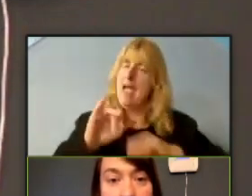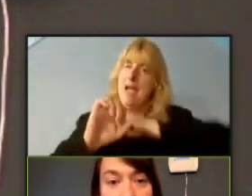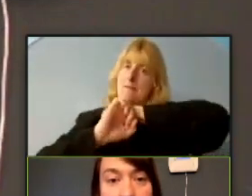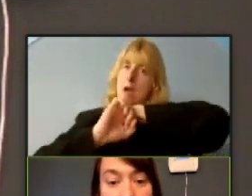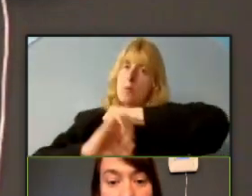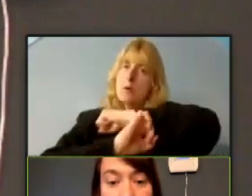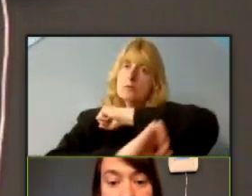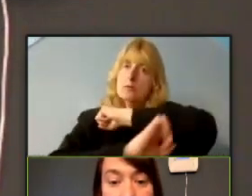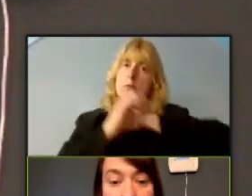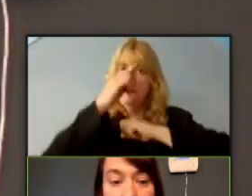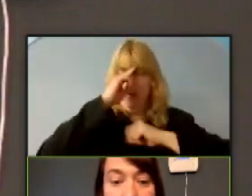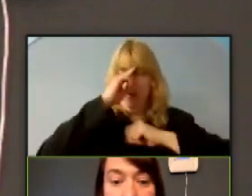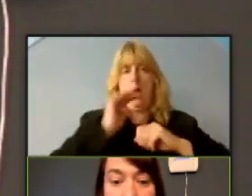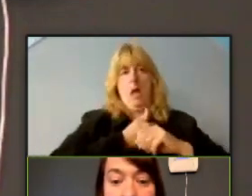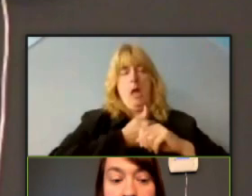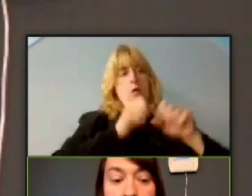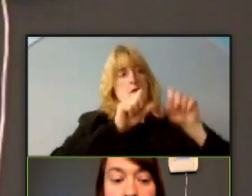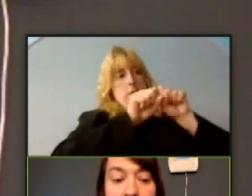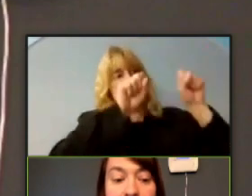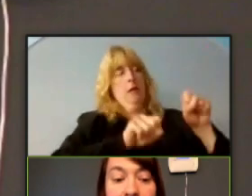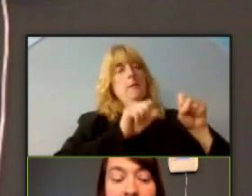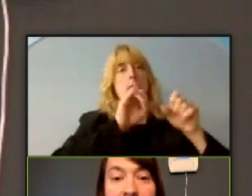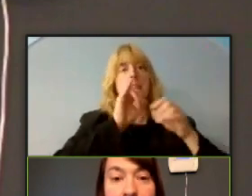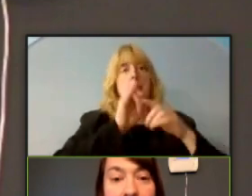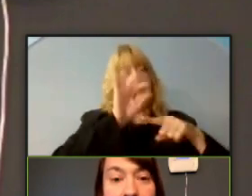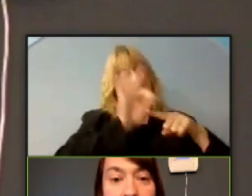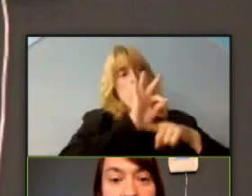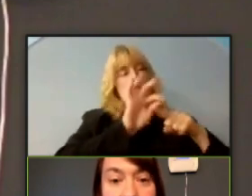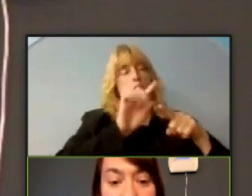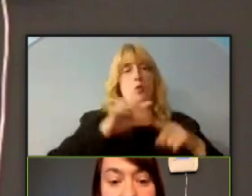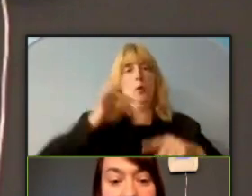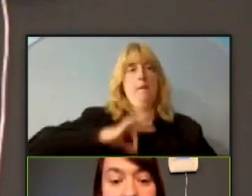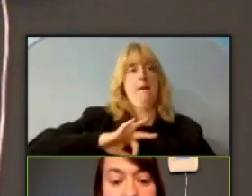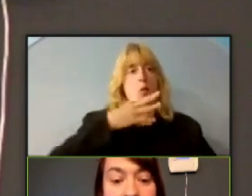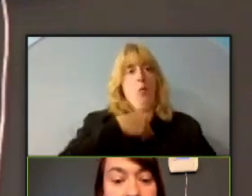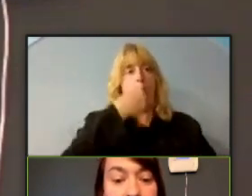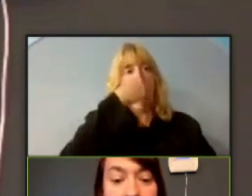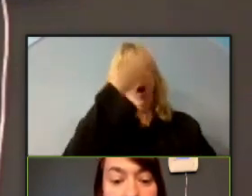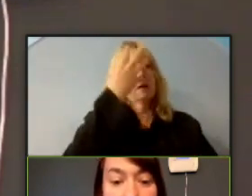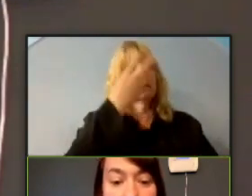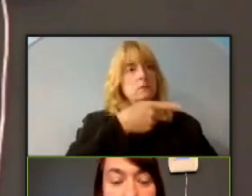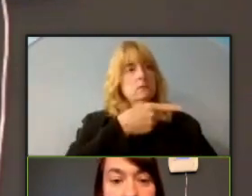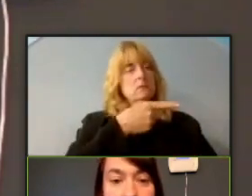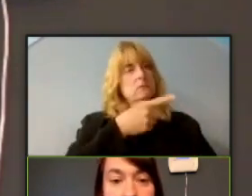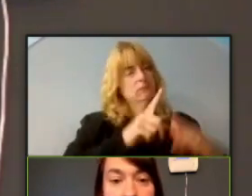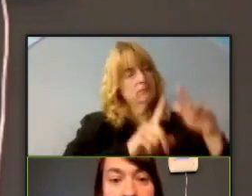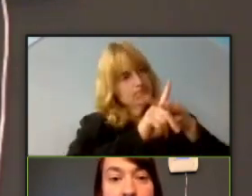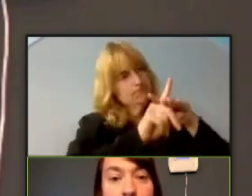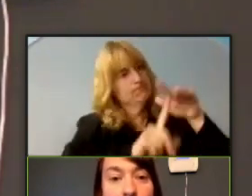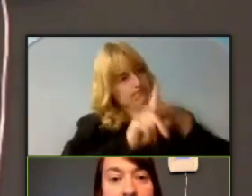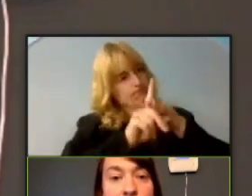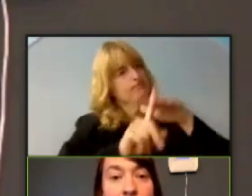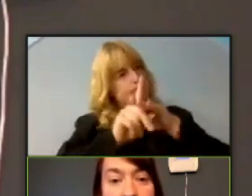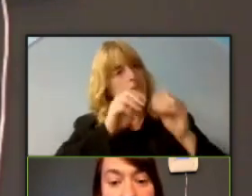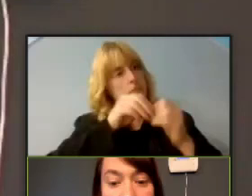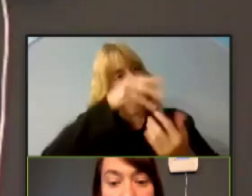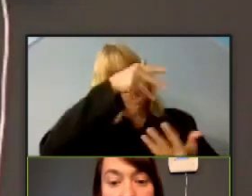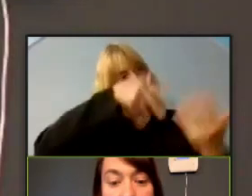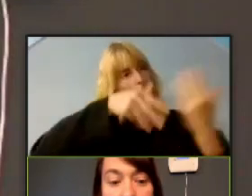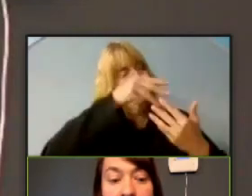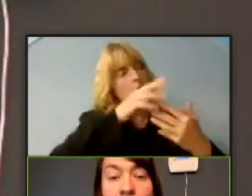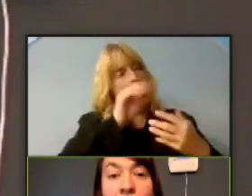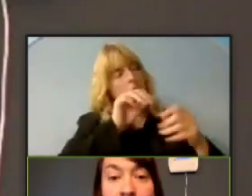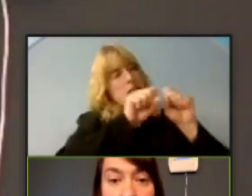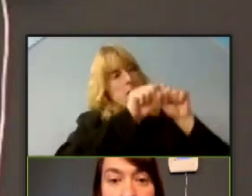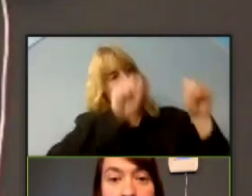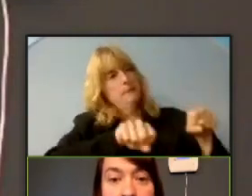folks. It shows up in our individual interactions and in these systems. That's called white supremacy.